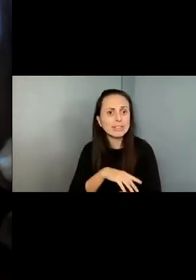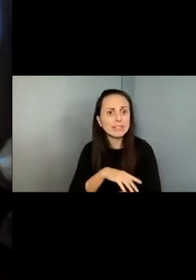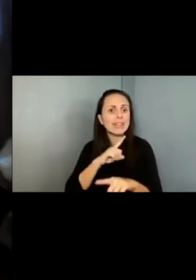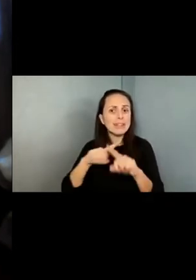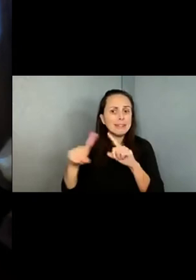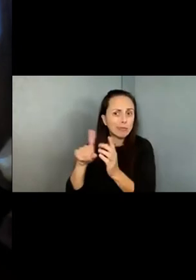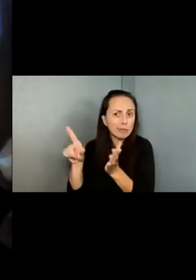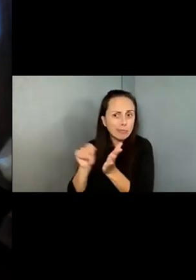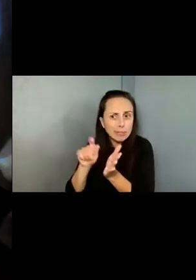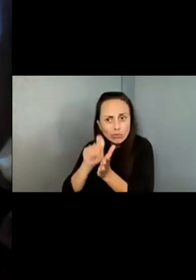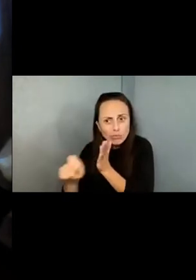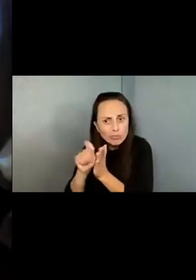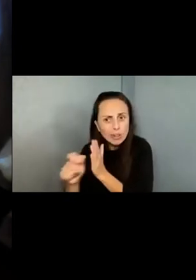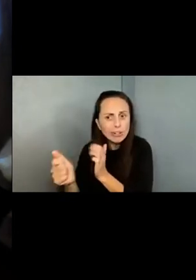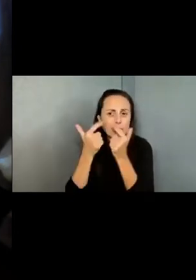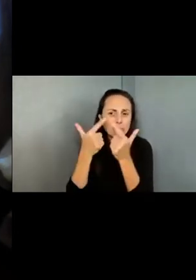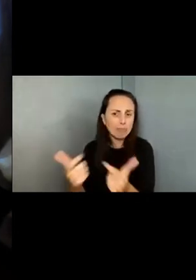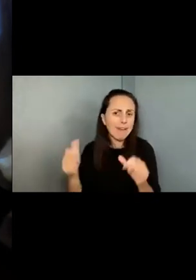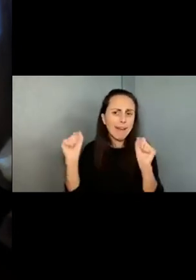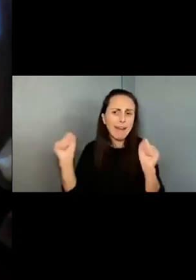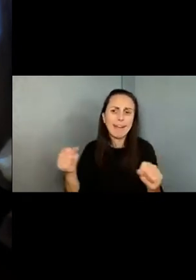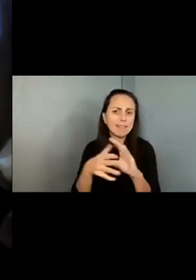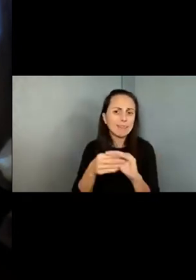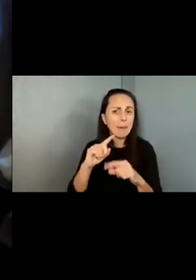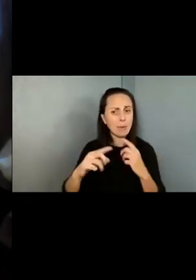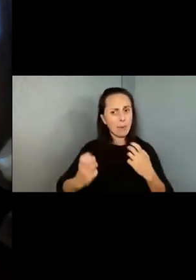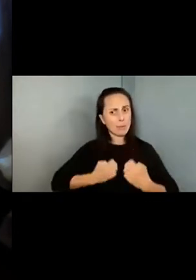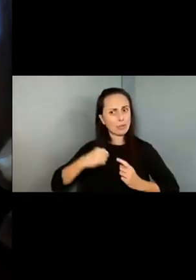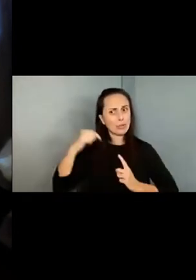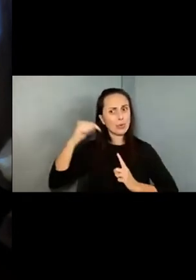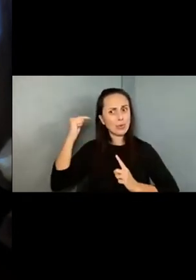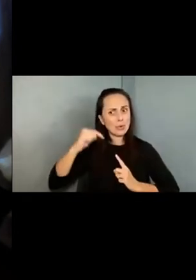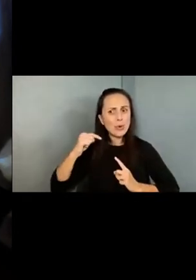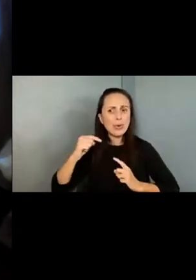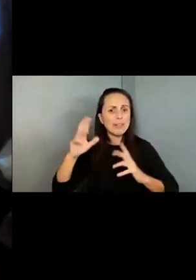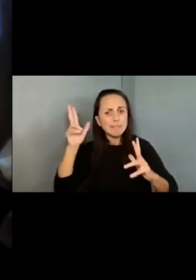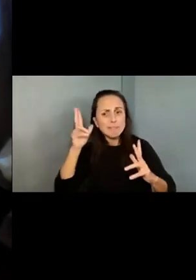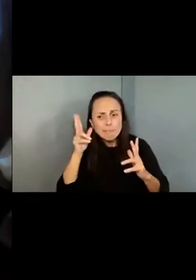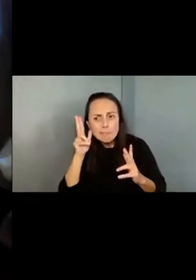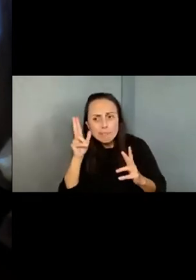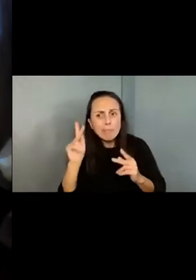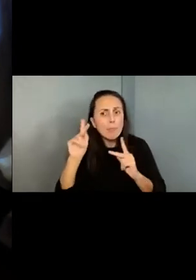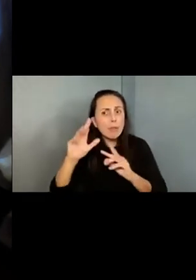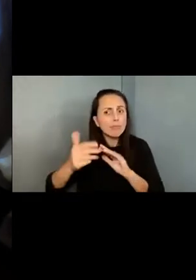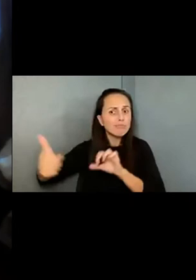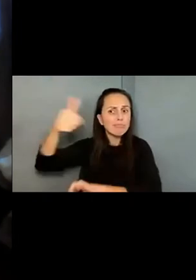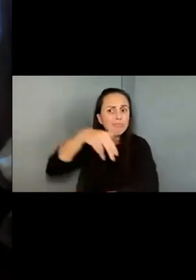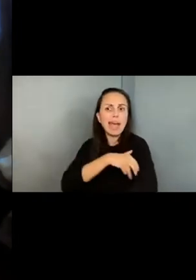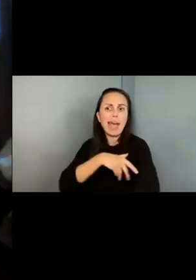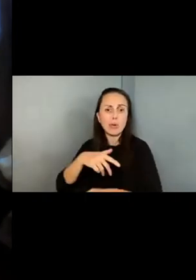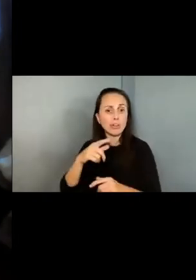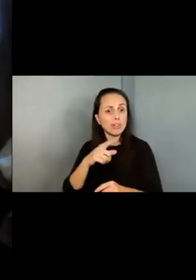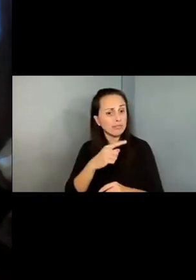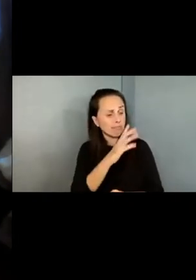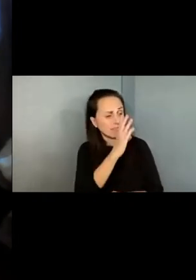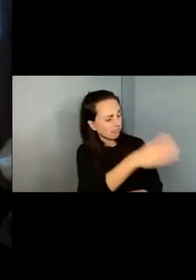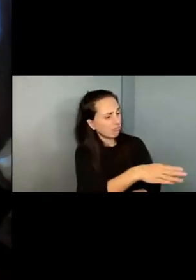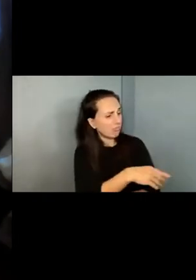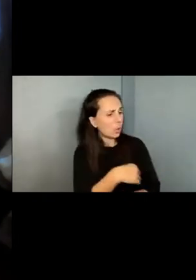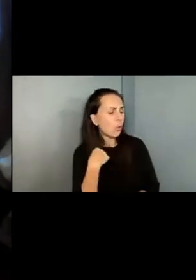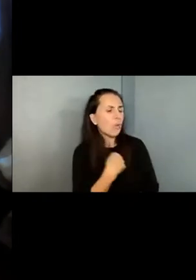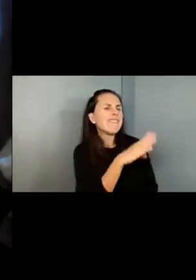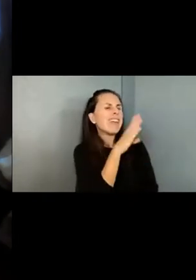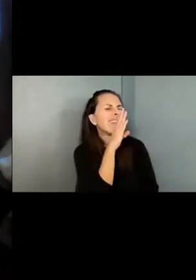publications, et cetera. I could talk about the emotional toll of hearing people in positions of power say to me with a straight face, "We've